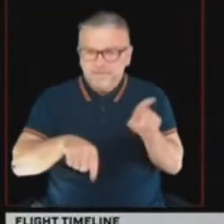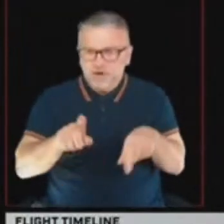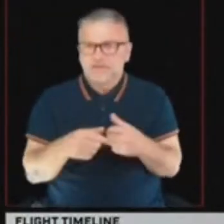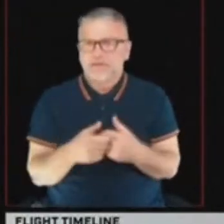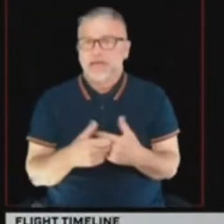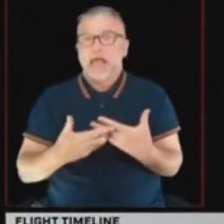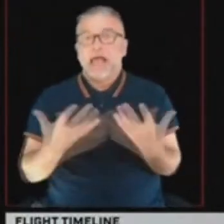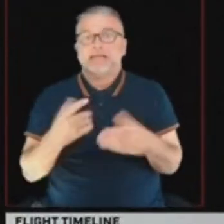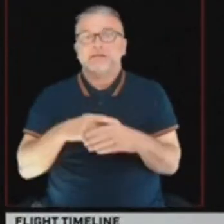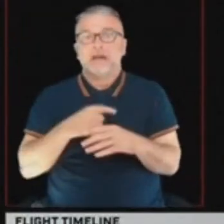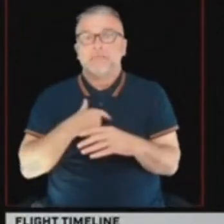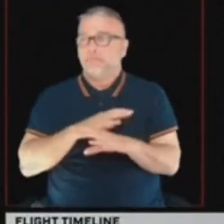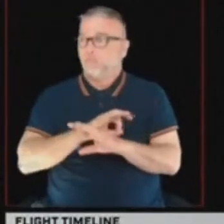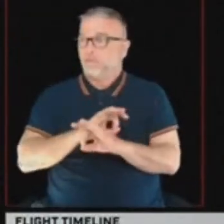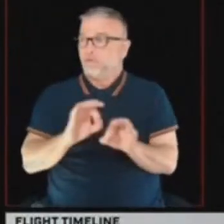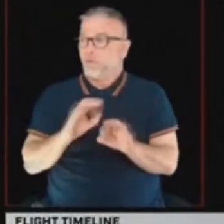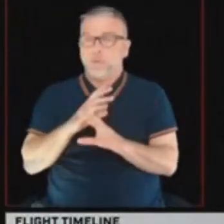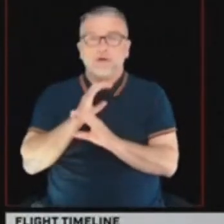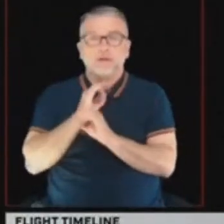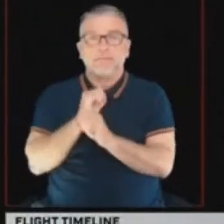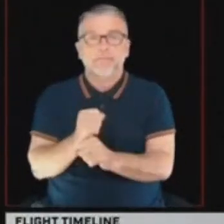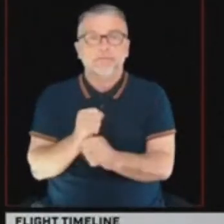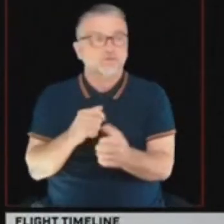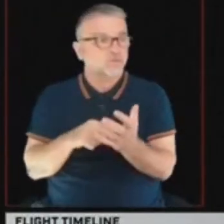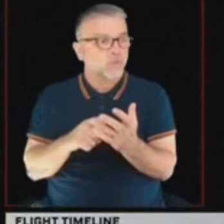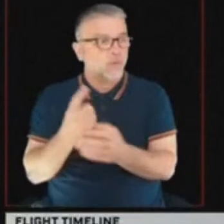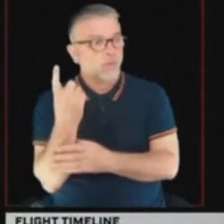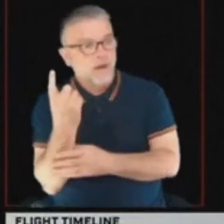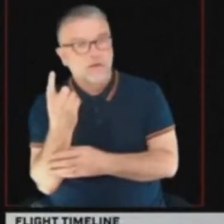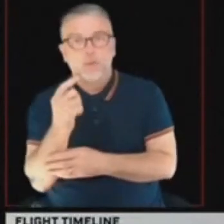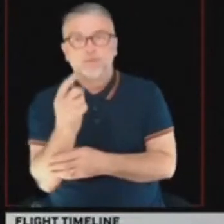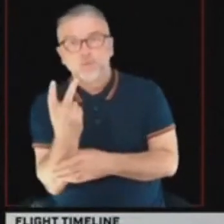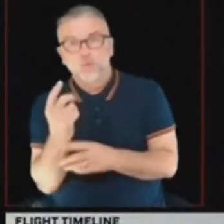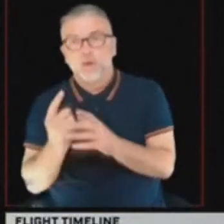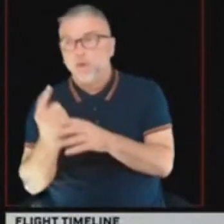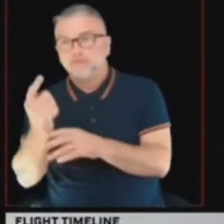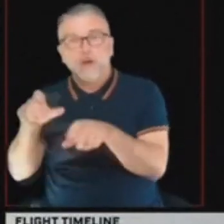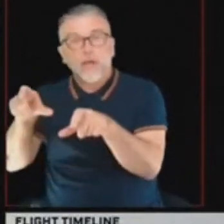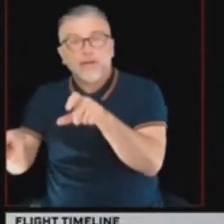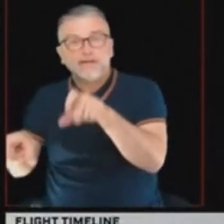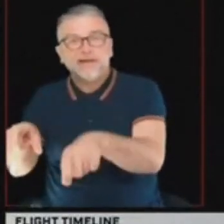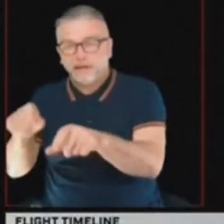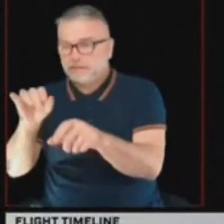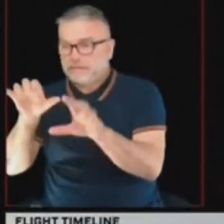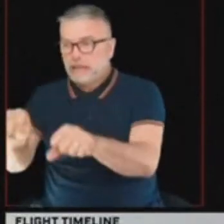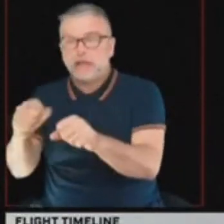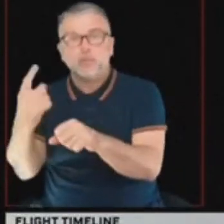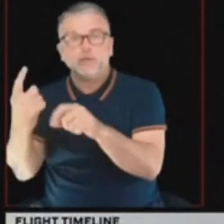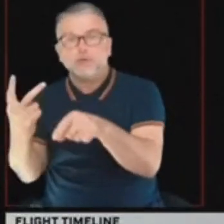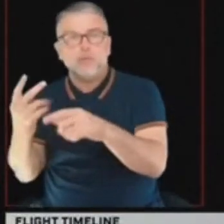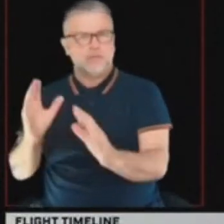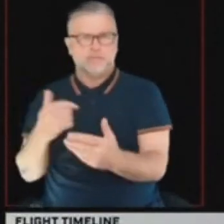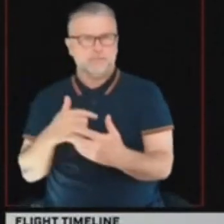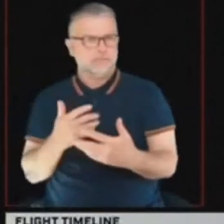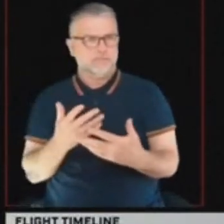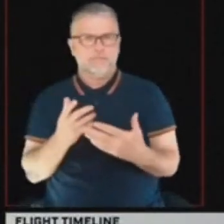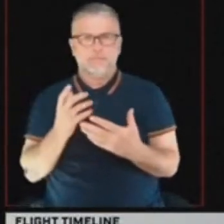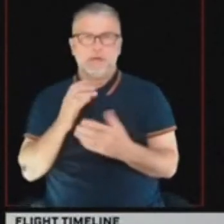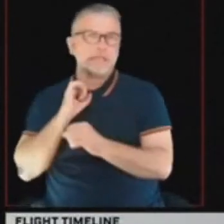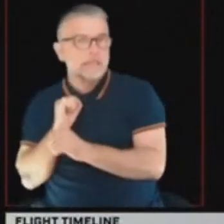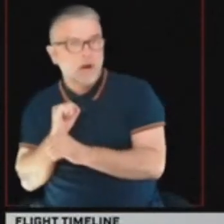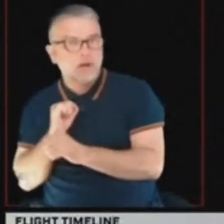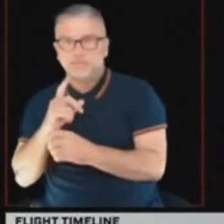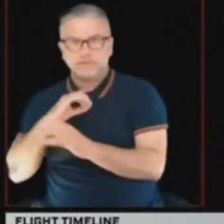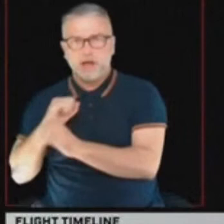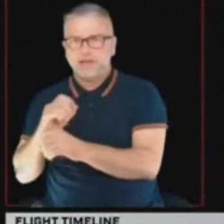not committed to any one or two launch sites, that just it